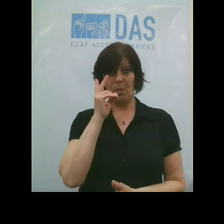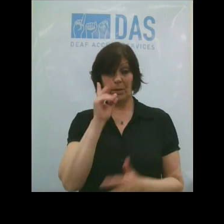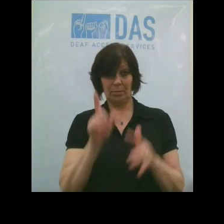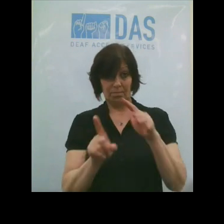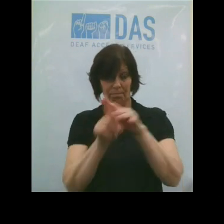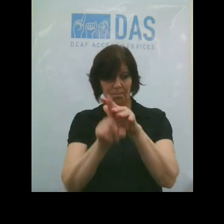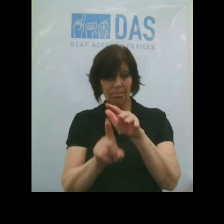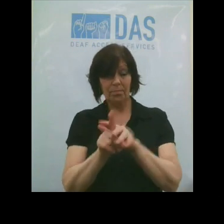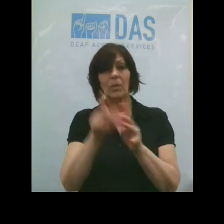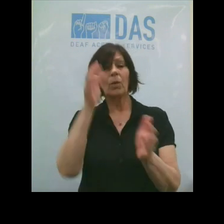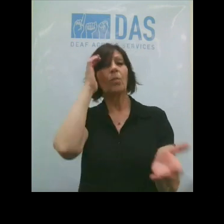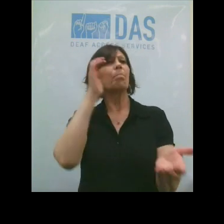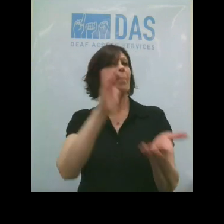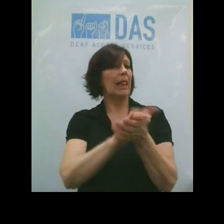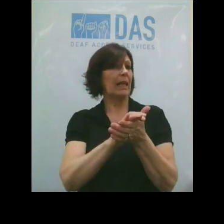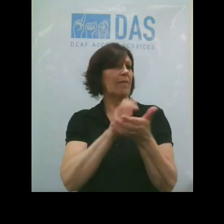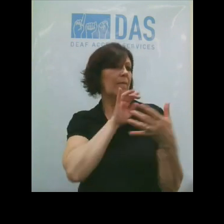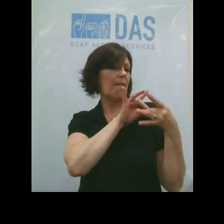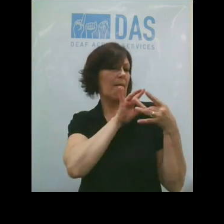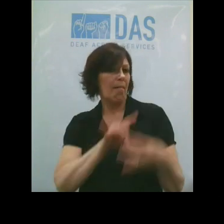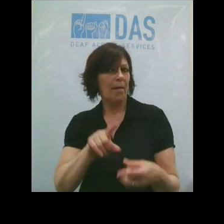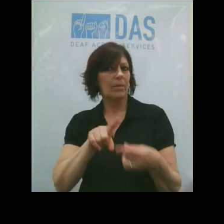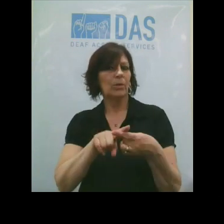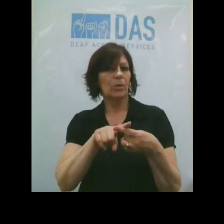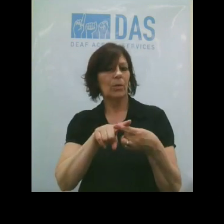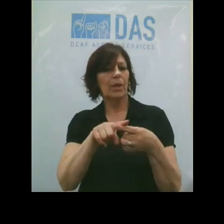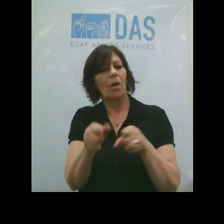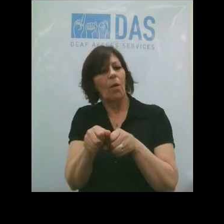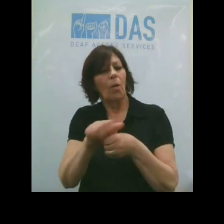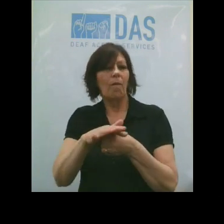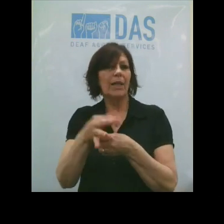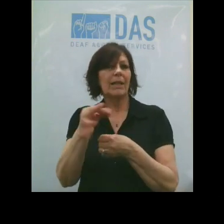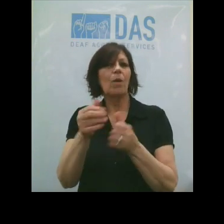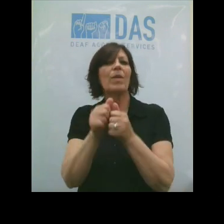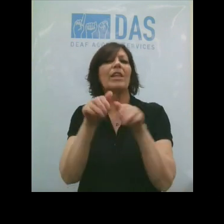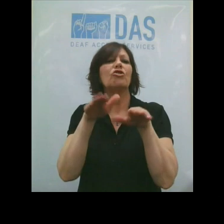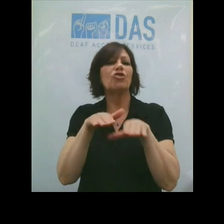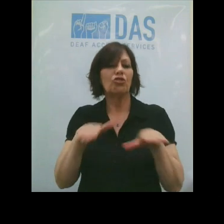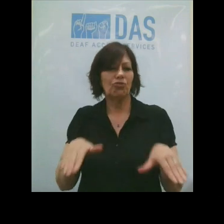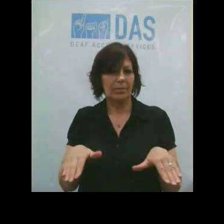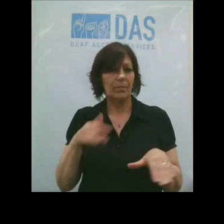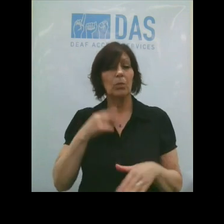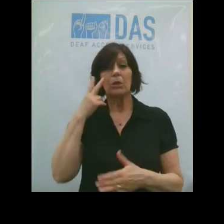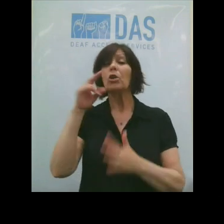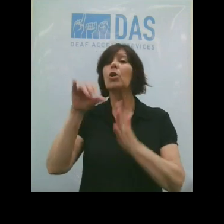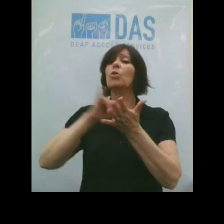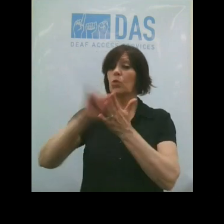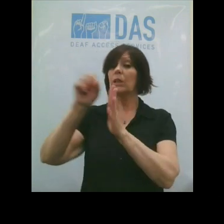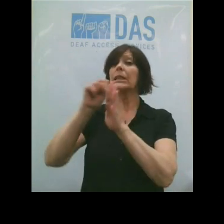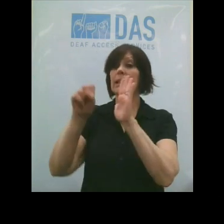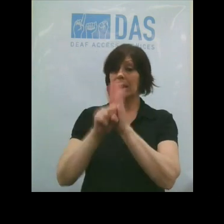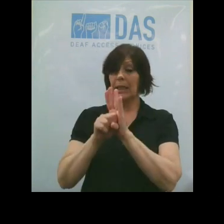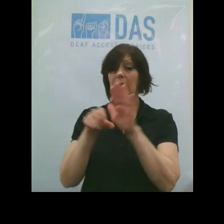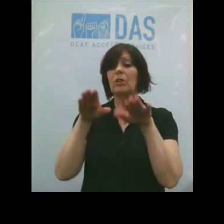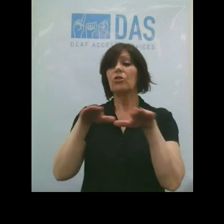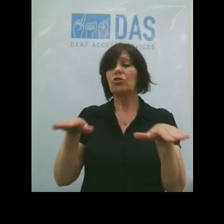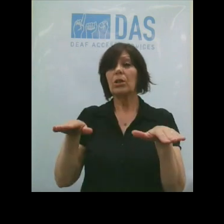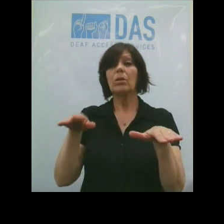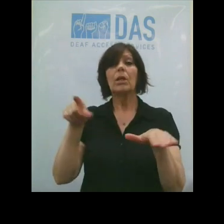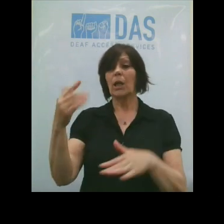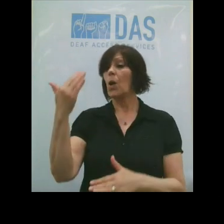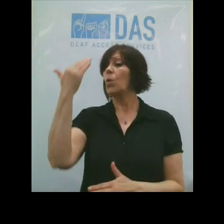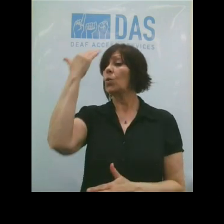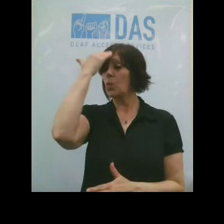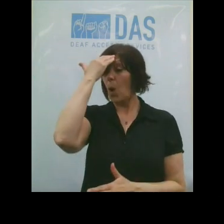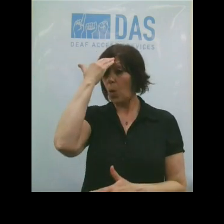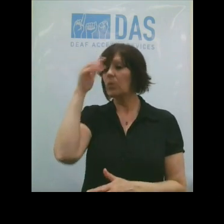we believe is related to COVID-19 among children. And we've been seeing it in New York State with children who have a known diagnosis